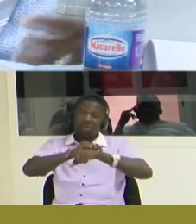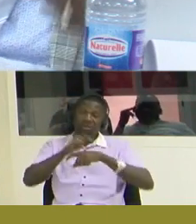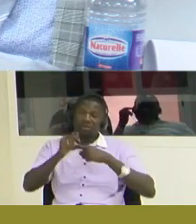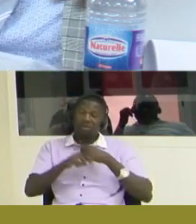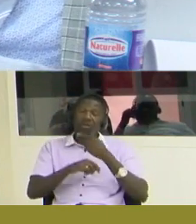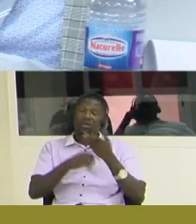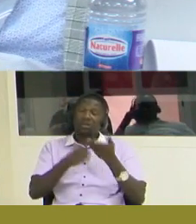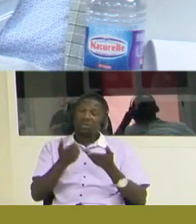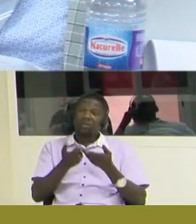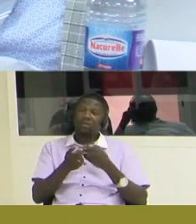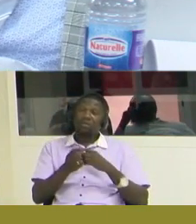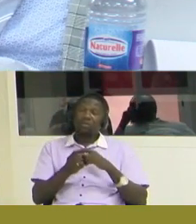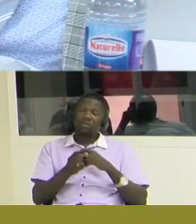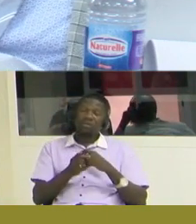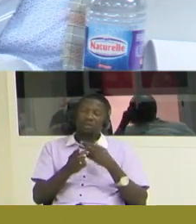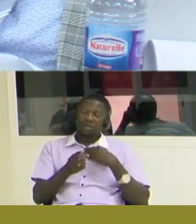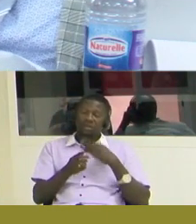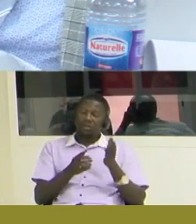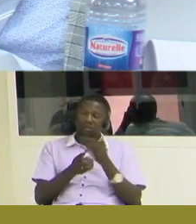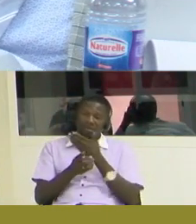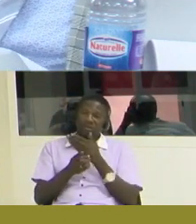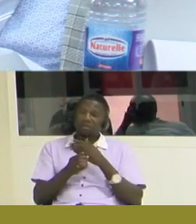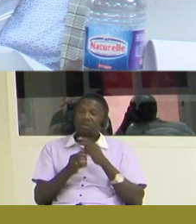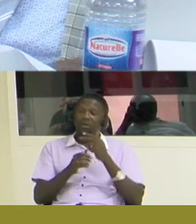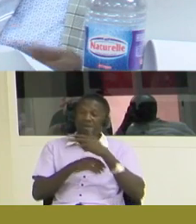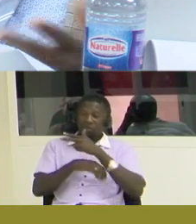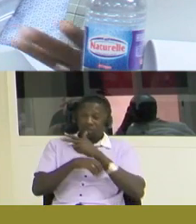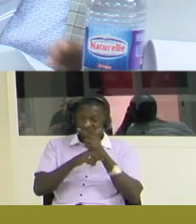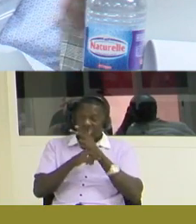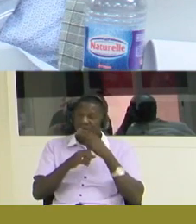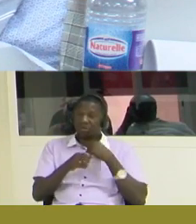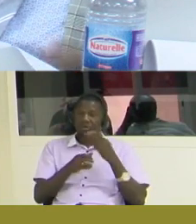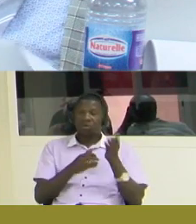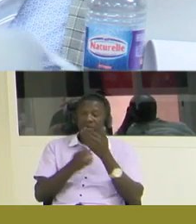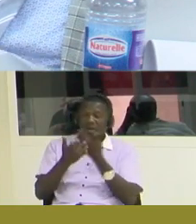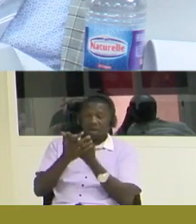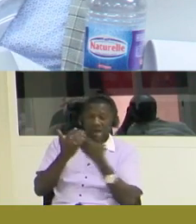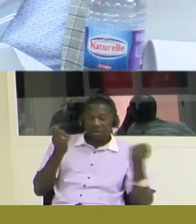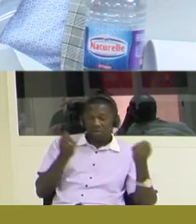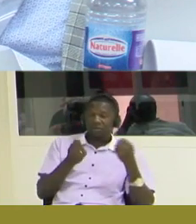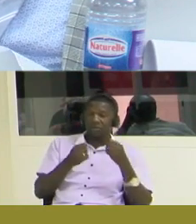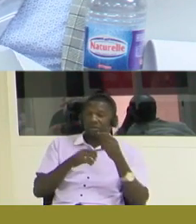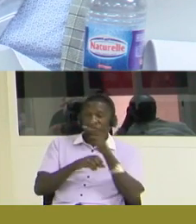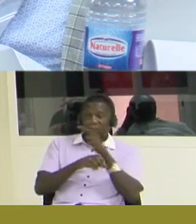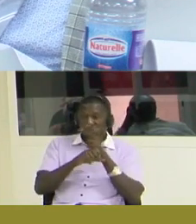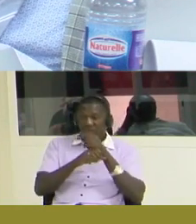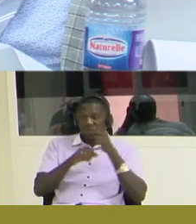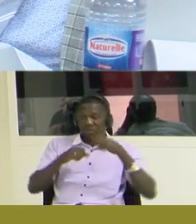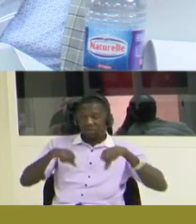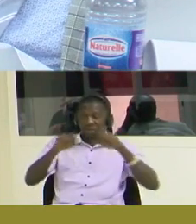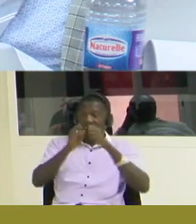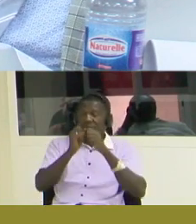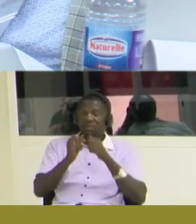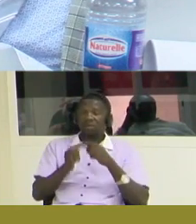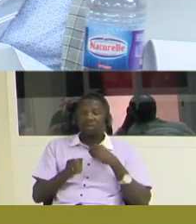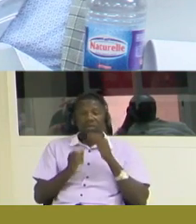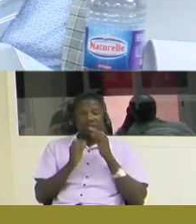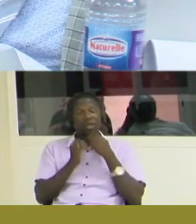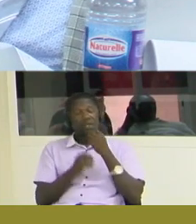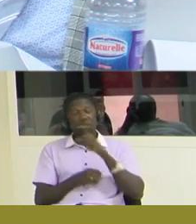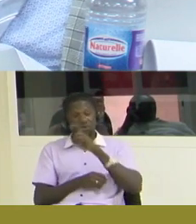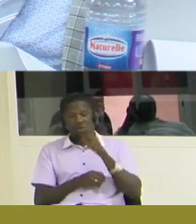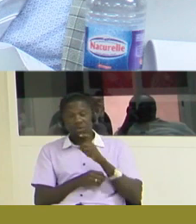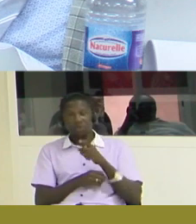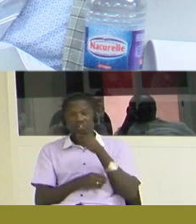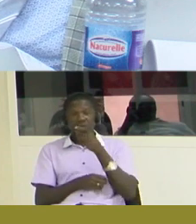access to come out of the out of the security wing so he was asked the question you said Edwards came in with some